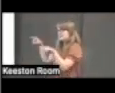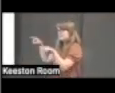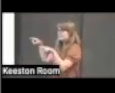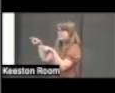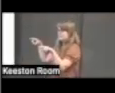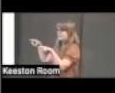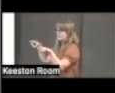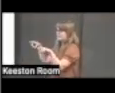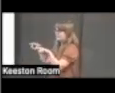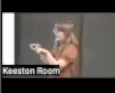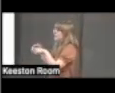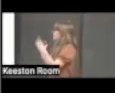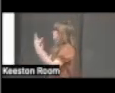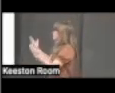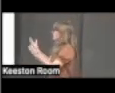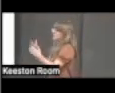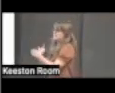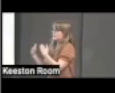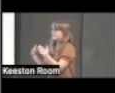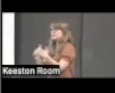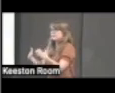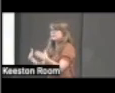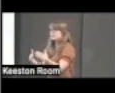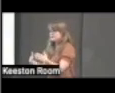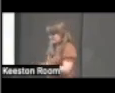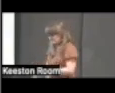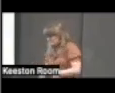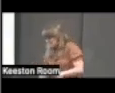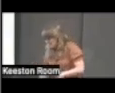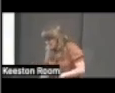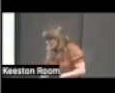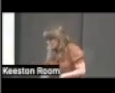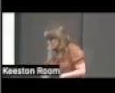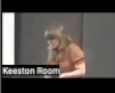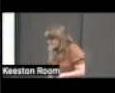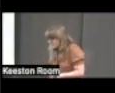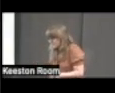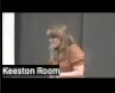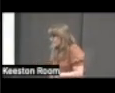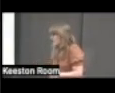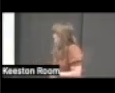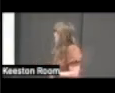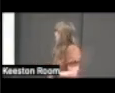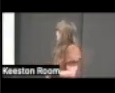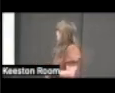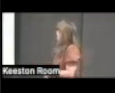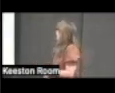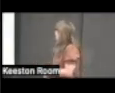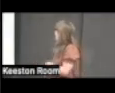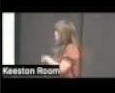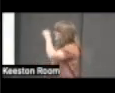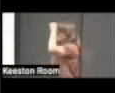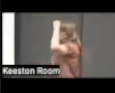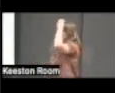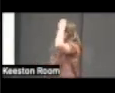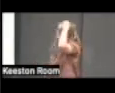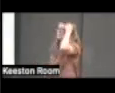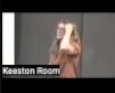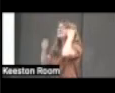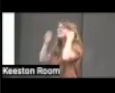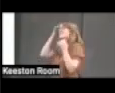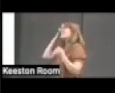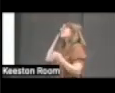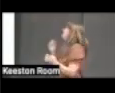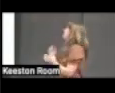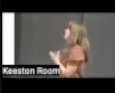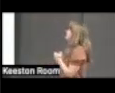two females on either side. So we could see who liked who. And do that. And when I talk about behaviors, there are